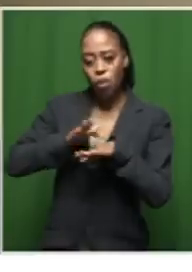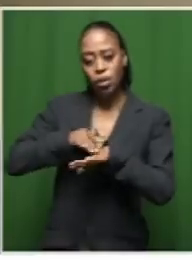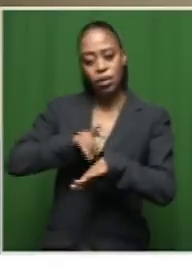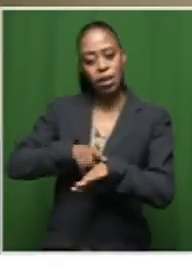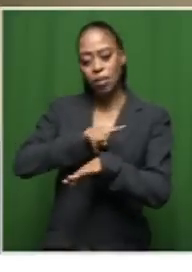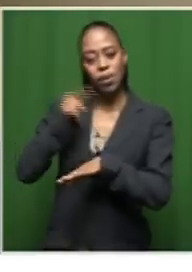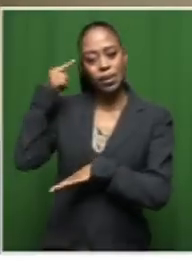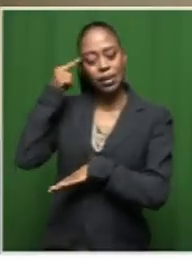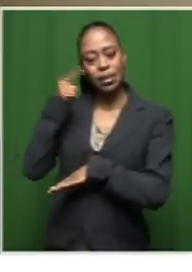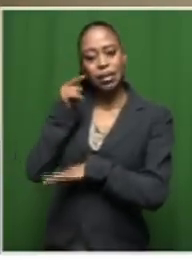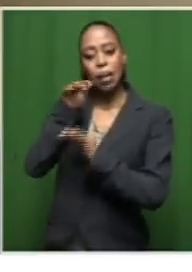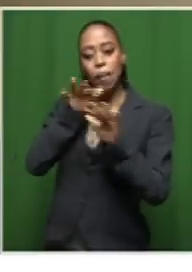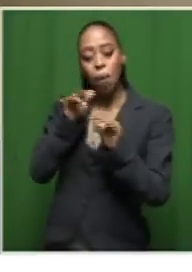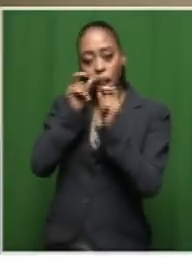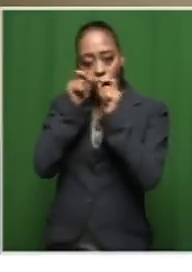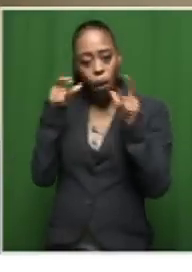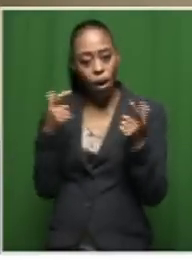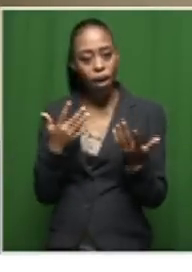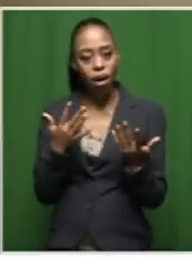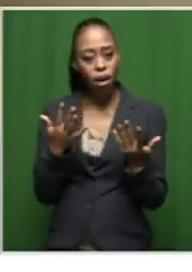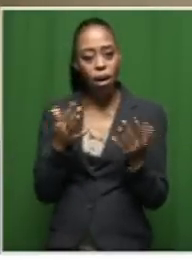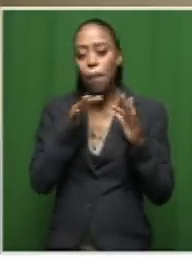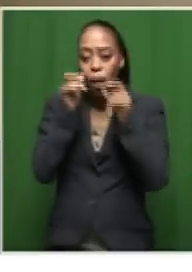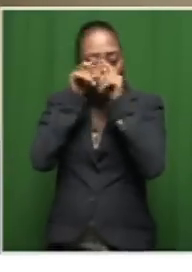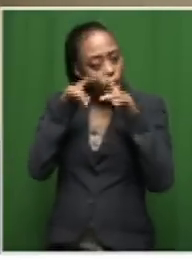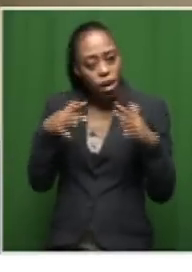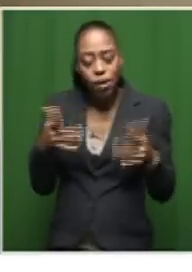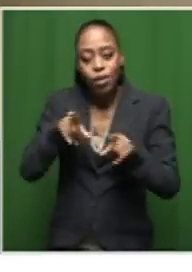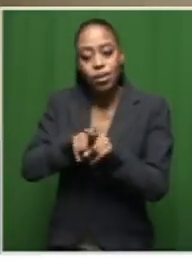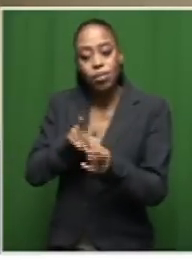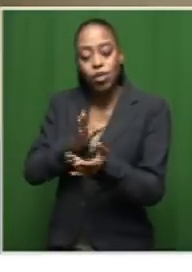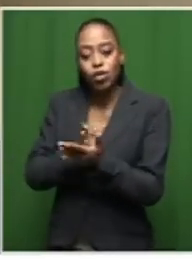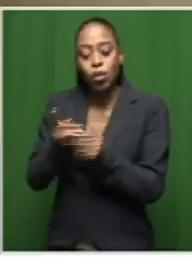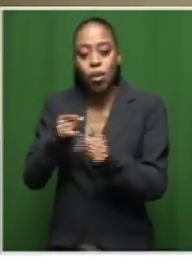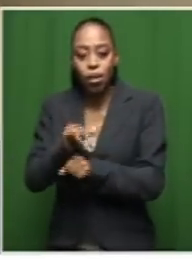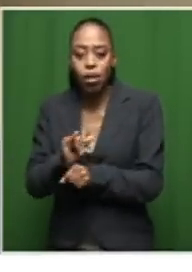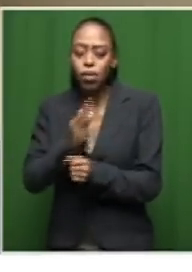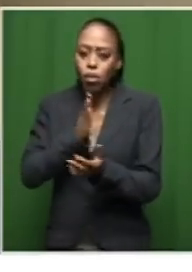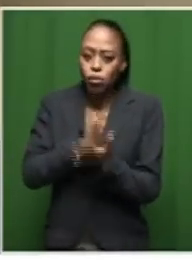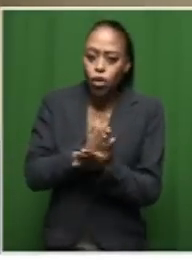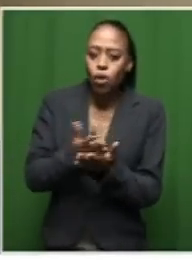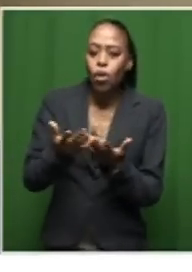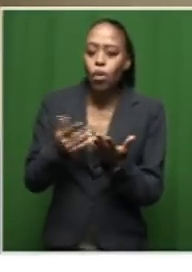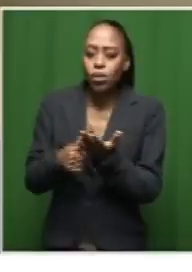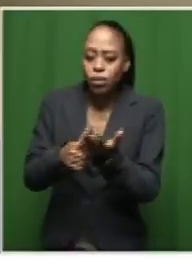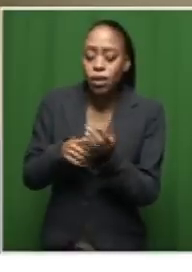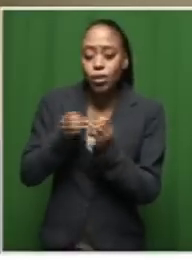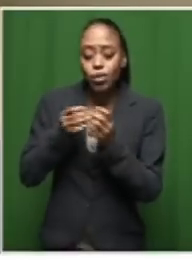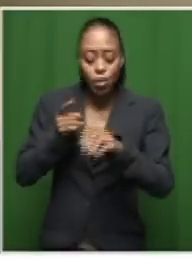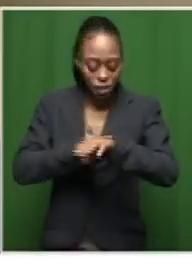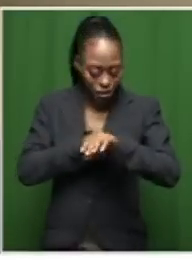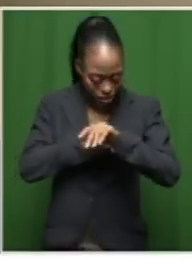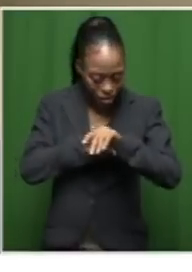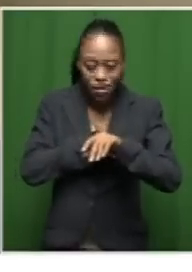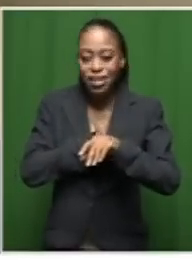I don't think that there are people that are aware of this or even sure of it. So I'm glad we've lingered on this for a while, but I'm just looking at our